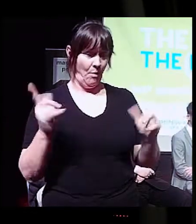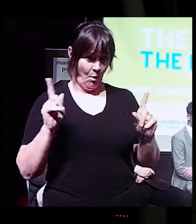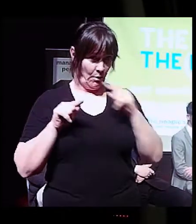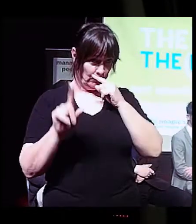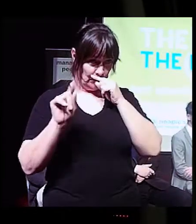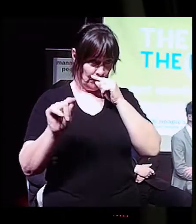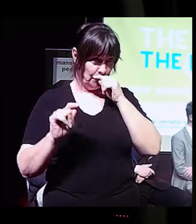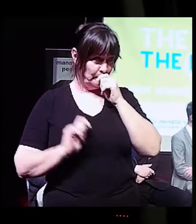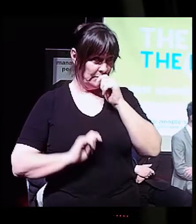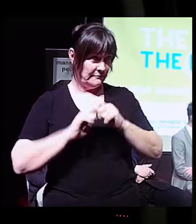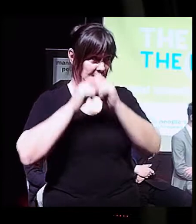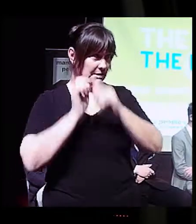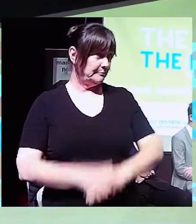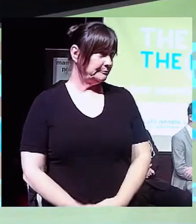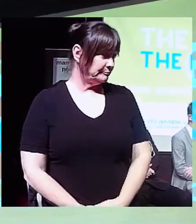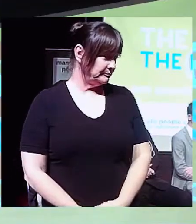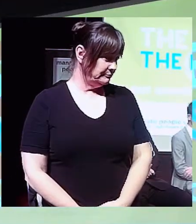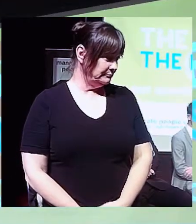it? Tangi Utikere.